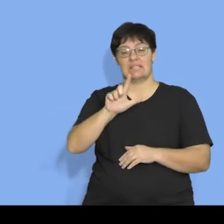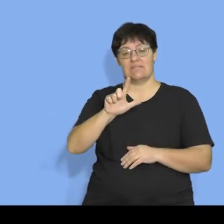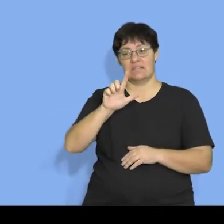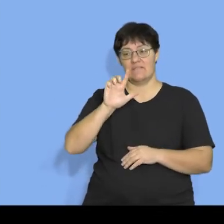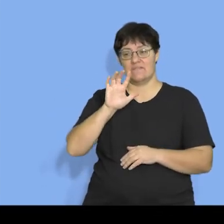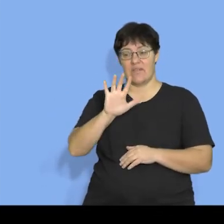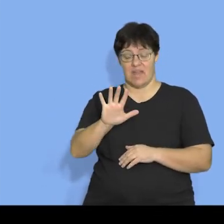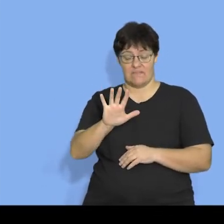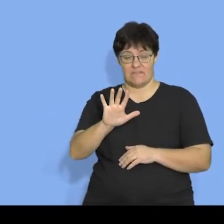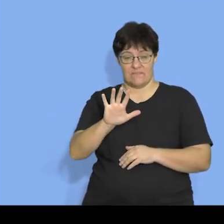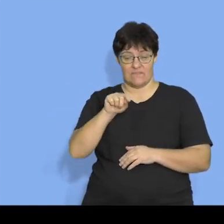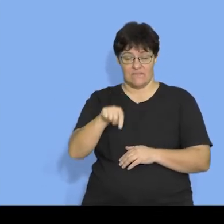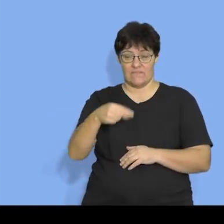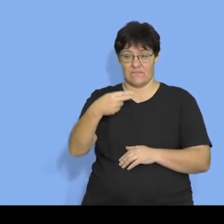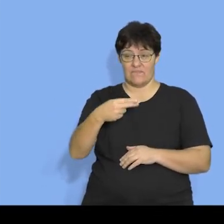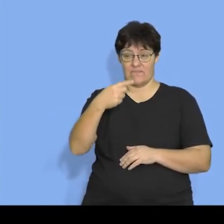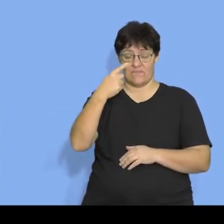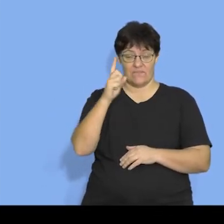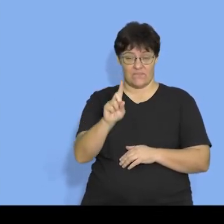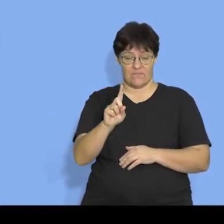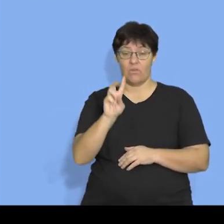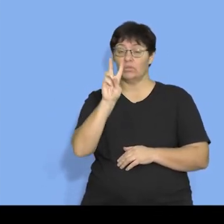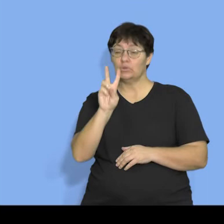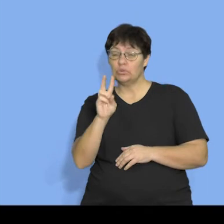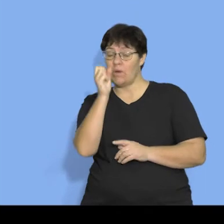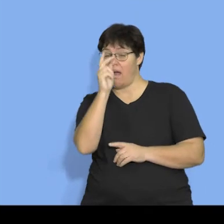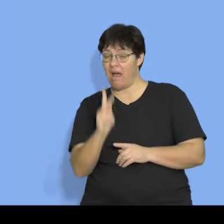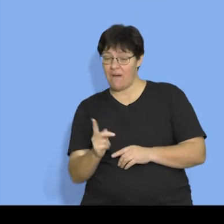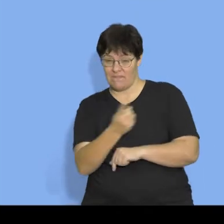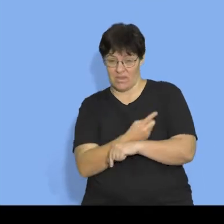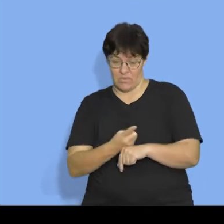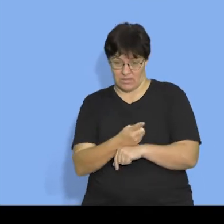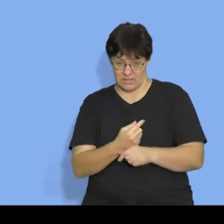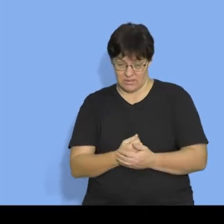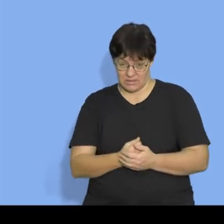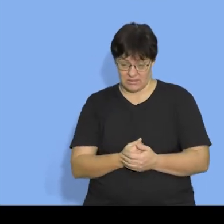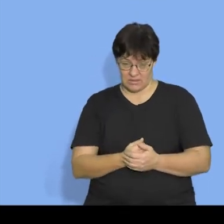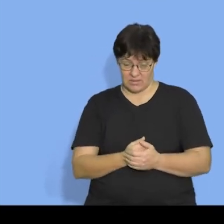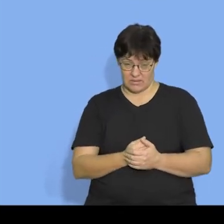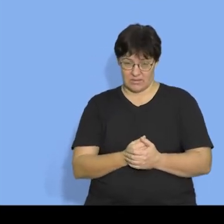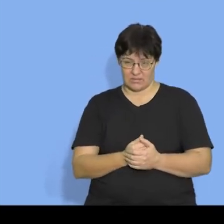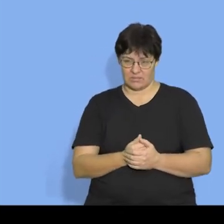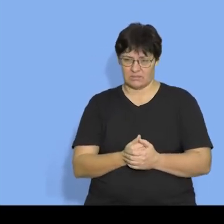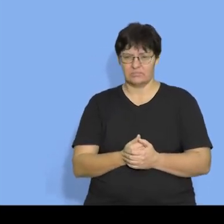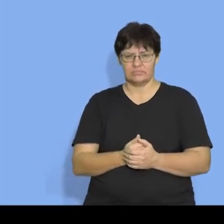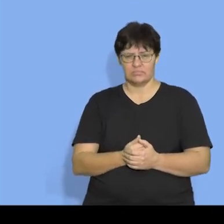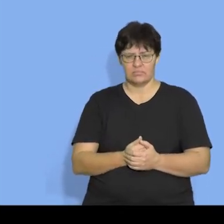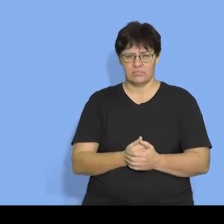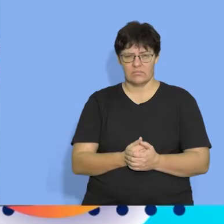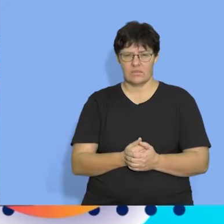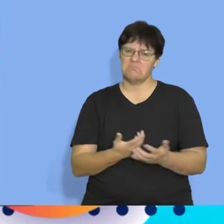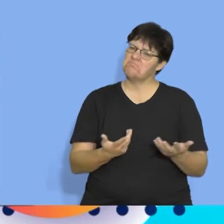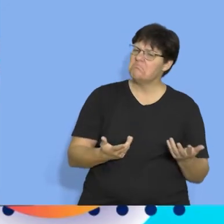for 2.5 hours? Okay, so here, this isn't that it's a difficult